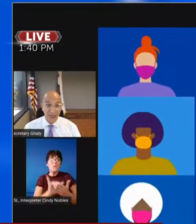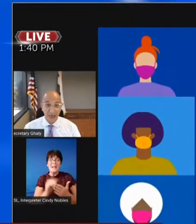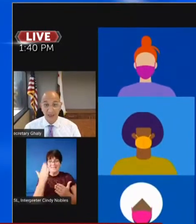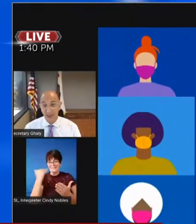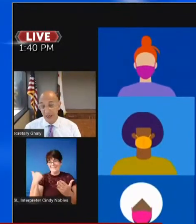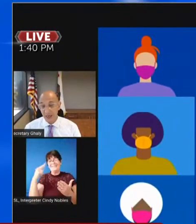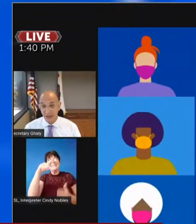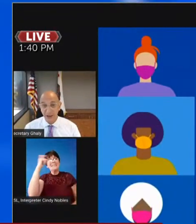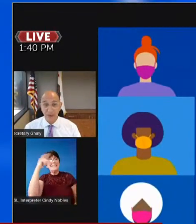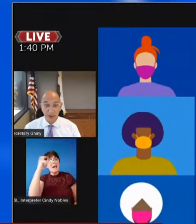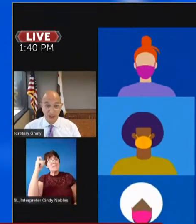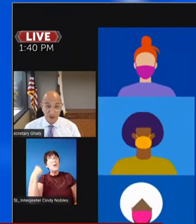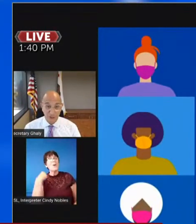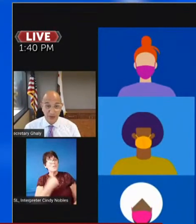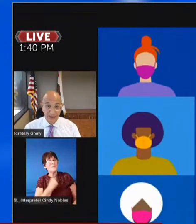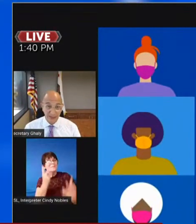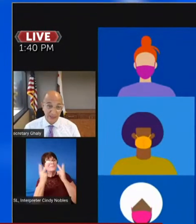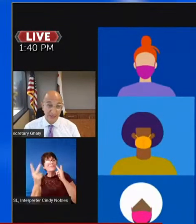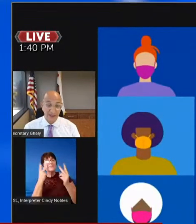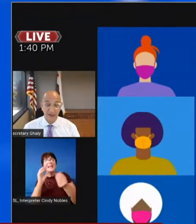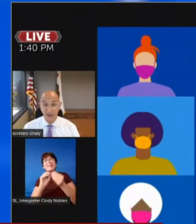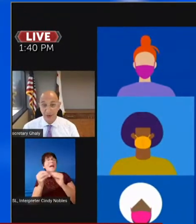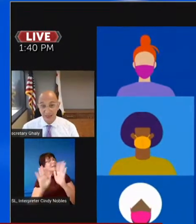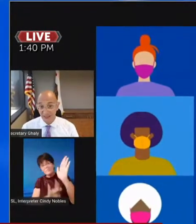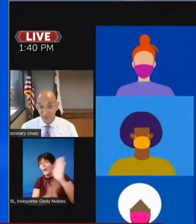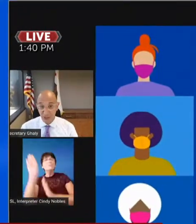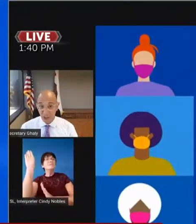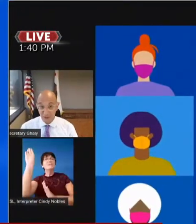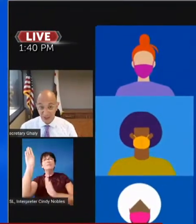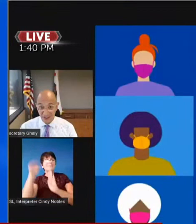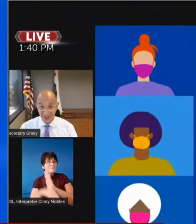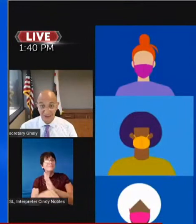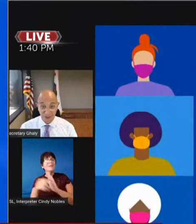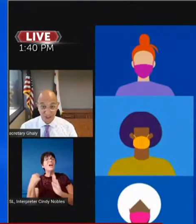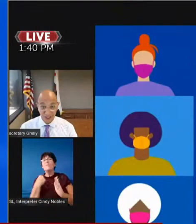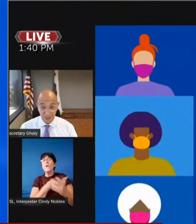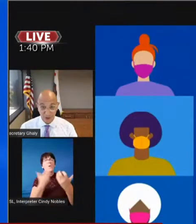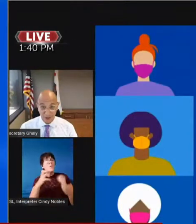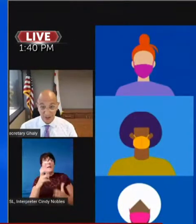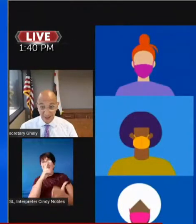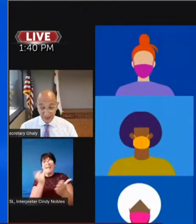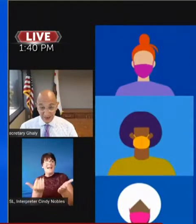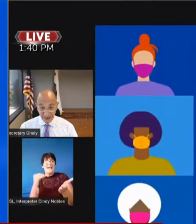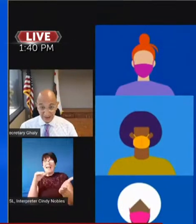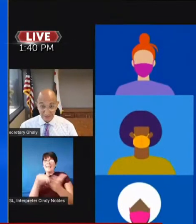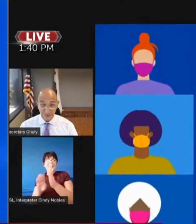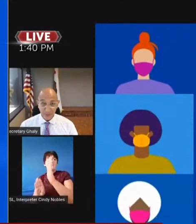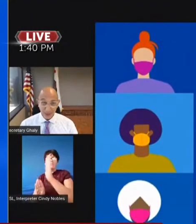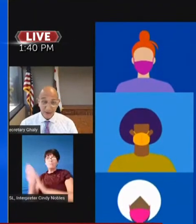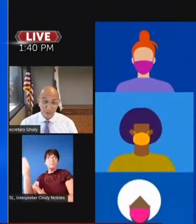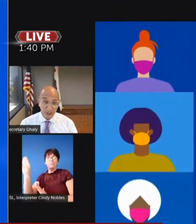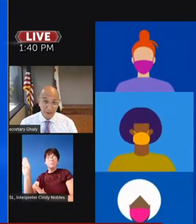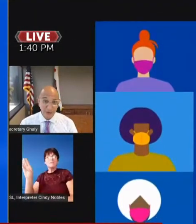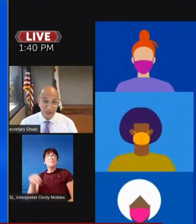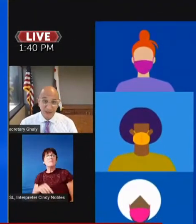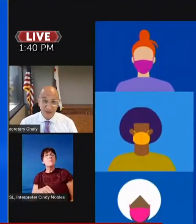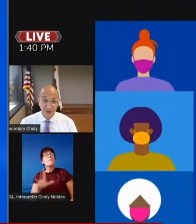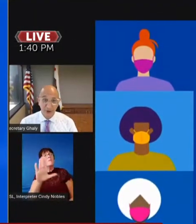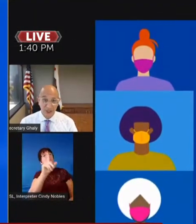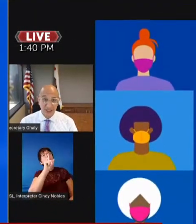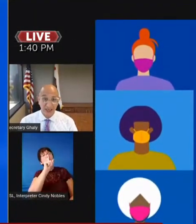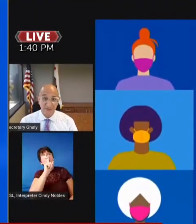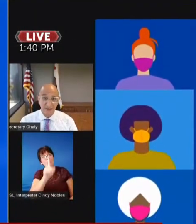these numbers trend in the direction that we don't want to see, which is upward. And really, we've